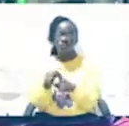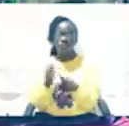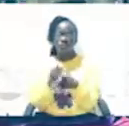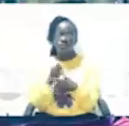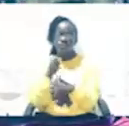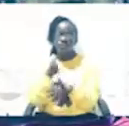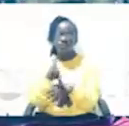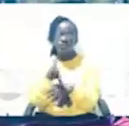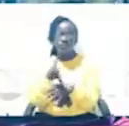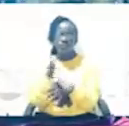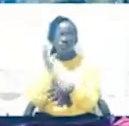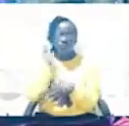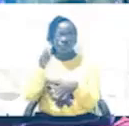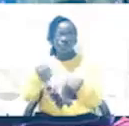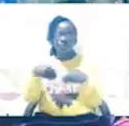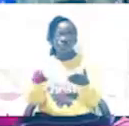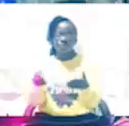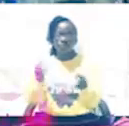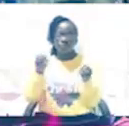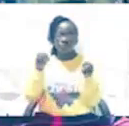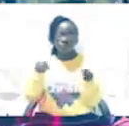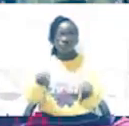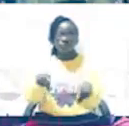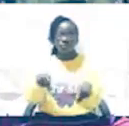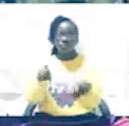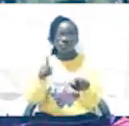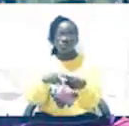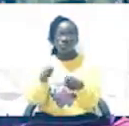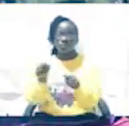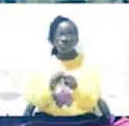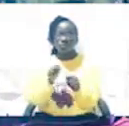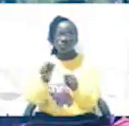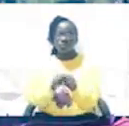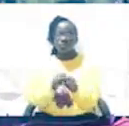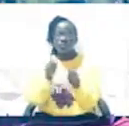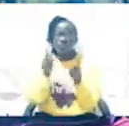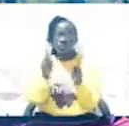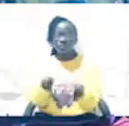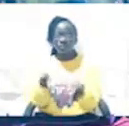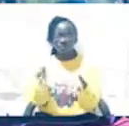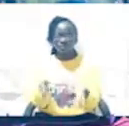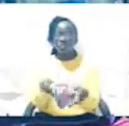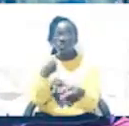I'll give the opportunity to everyone in this place who want a changed life to come to